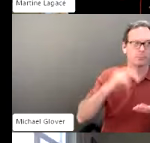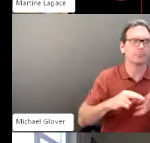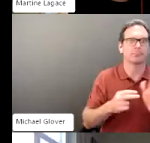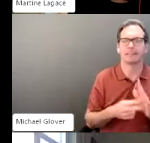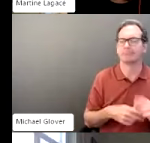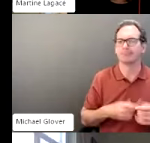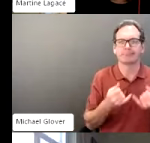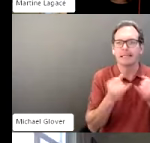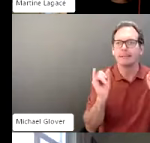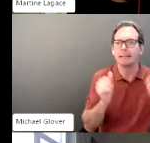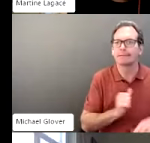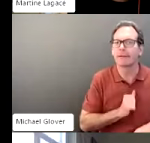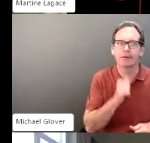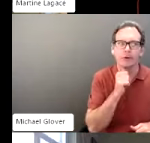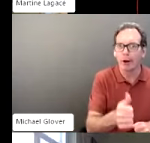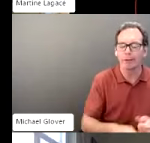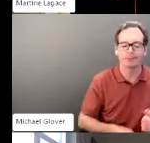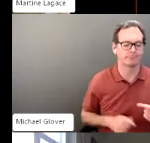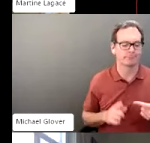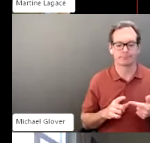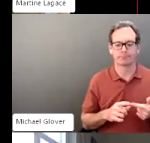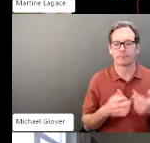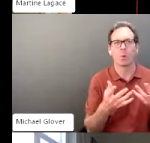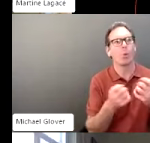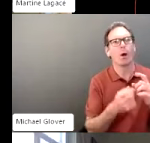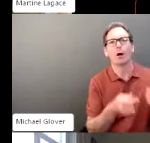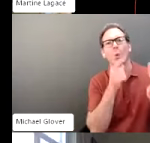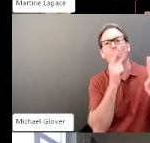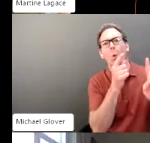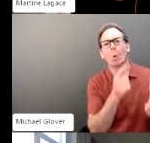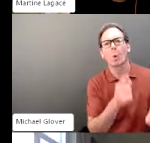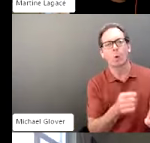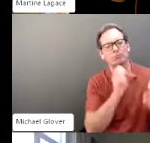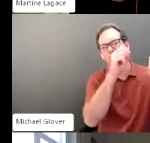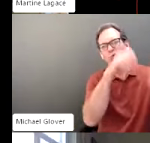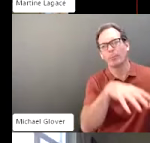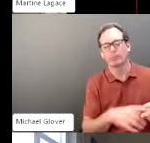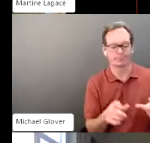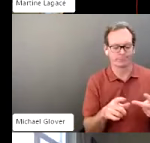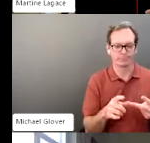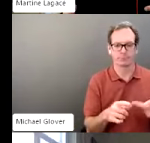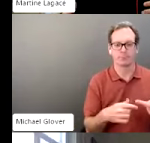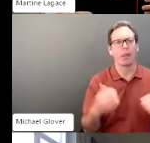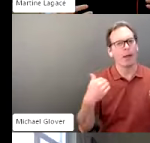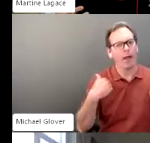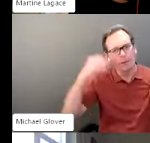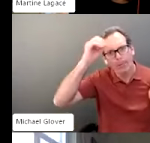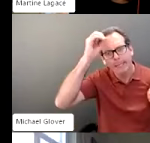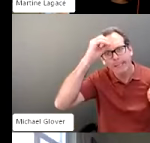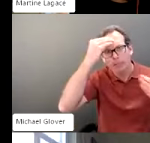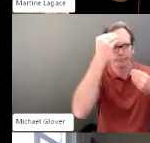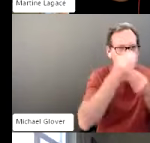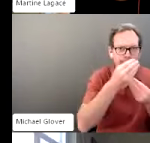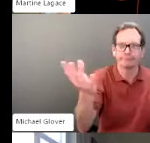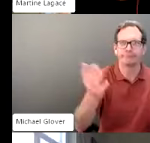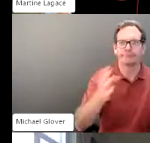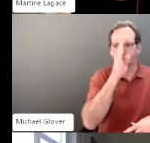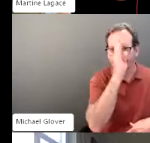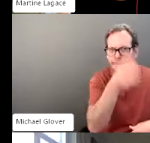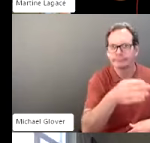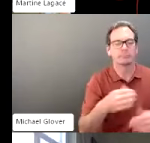to attain your life goals, not being able to speak your mind, not being able to make your own decision in terms